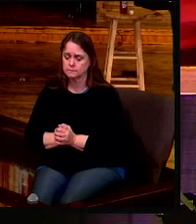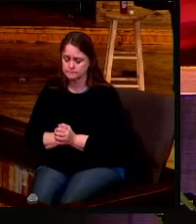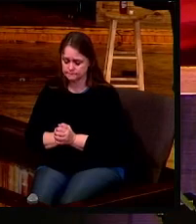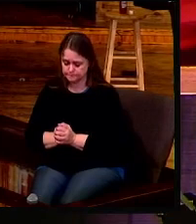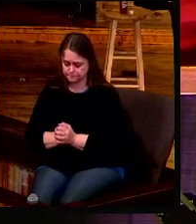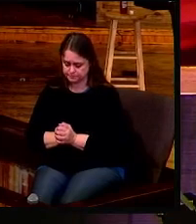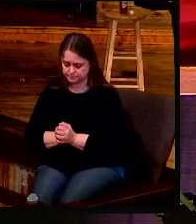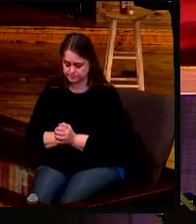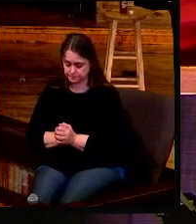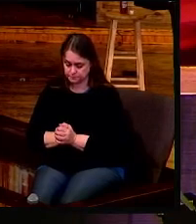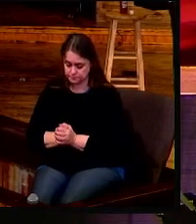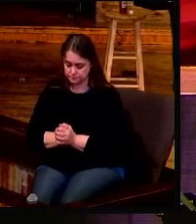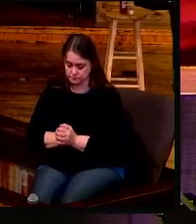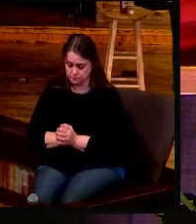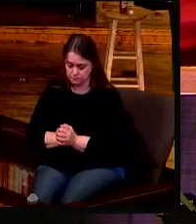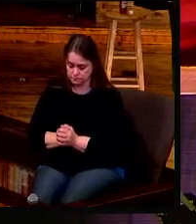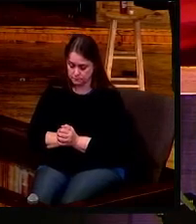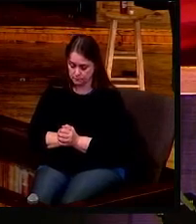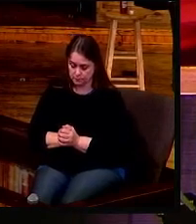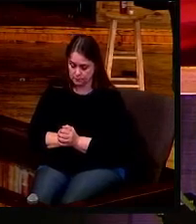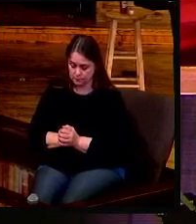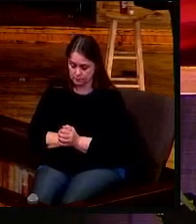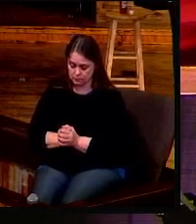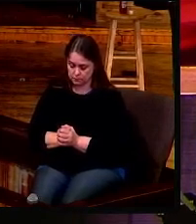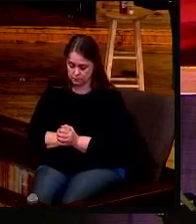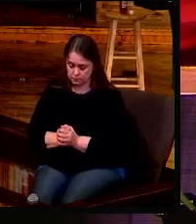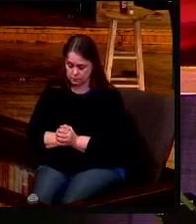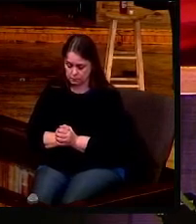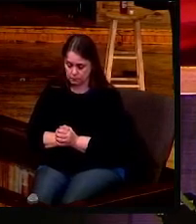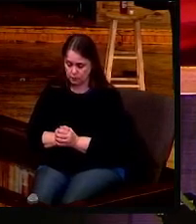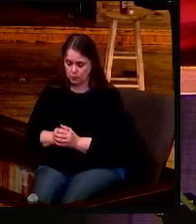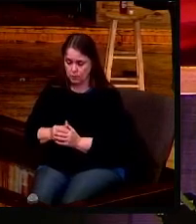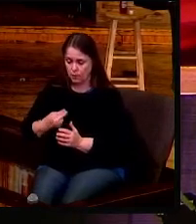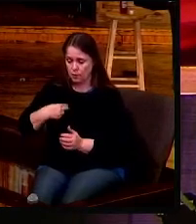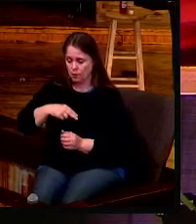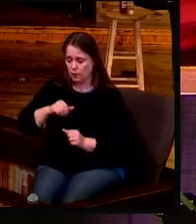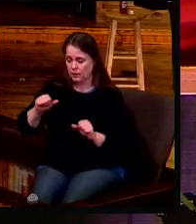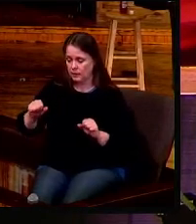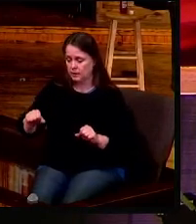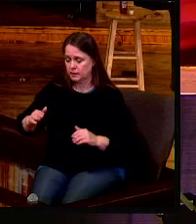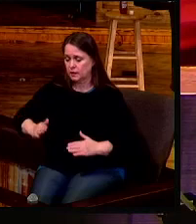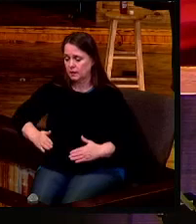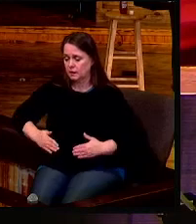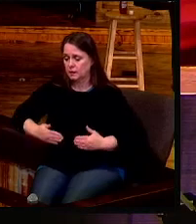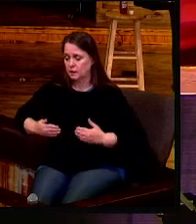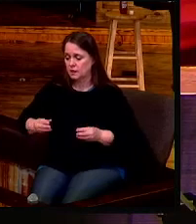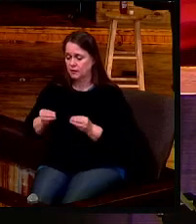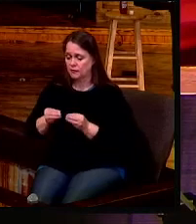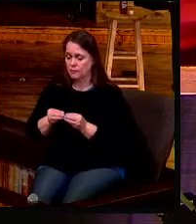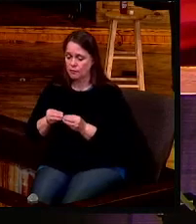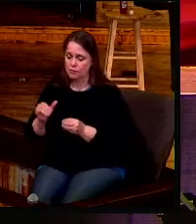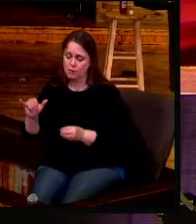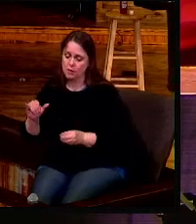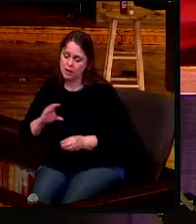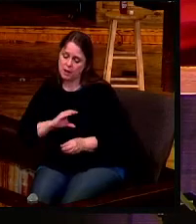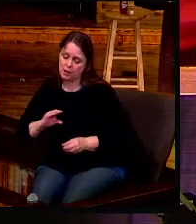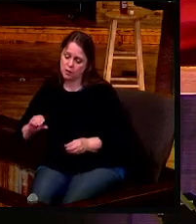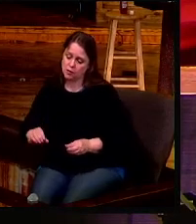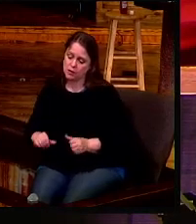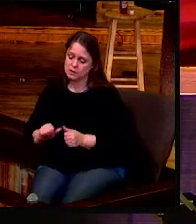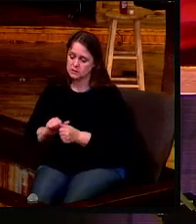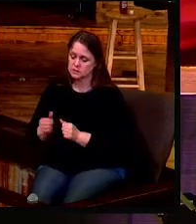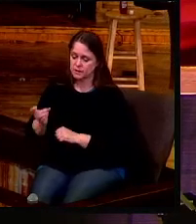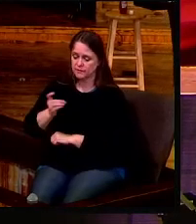But we can bridle our emotions and walk and think and live more like Christ each day, that allows our tongue to follow suit.